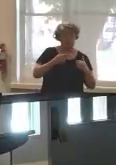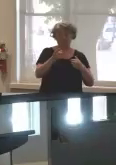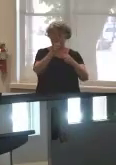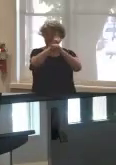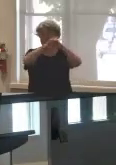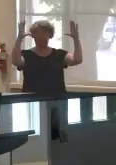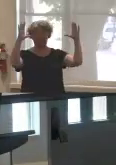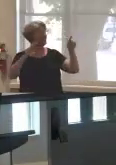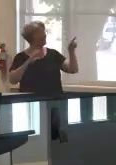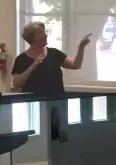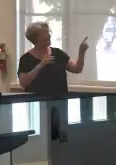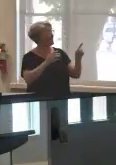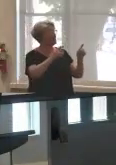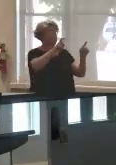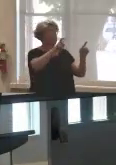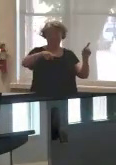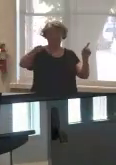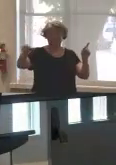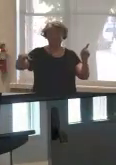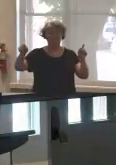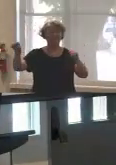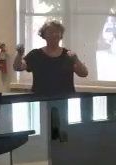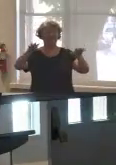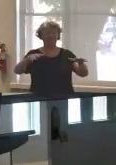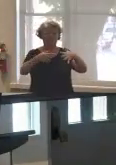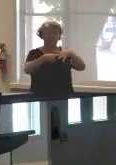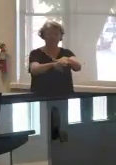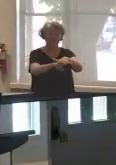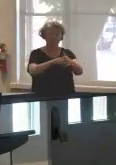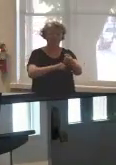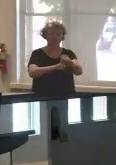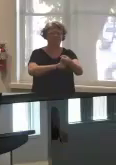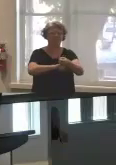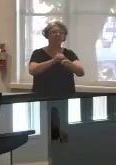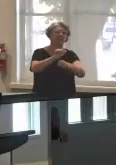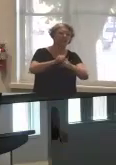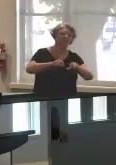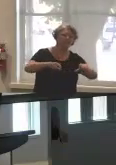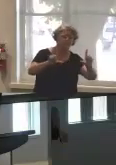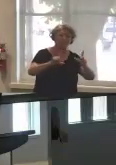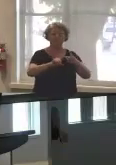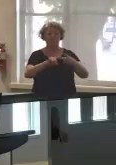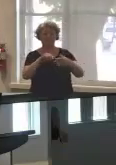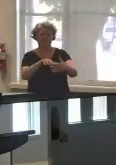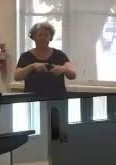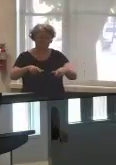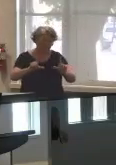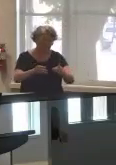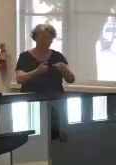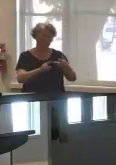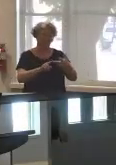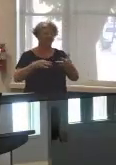envision this entire spectrum of settlement integration support, so things like work permits, study permits, PR